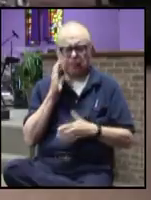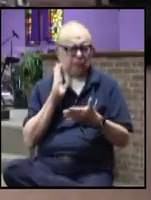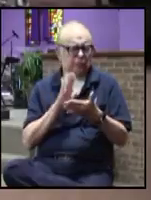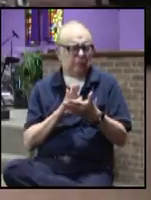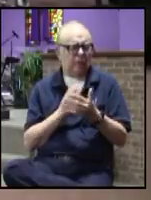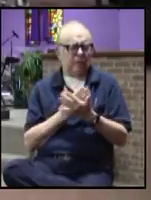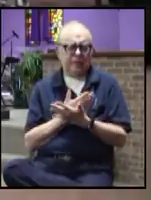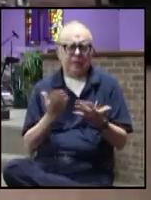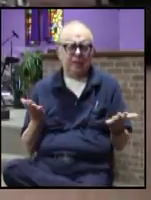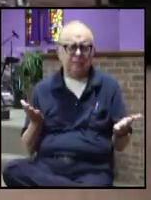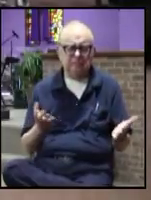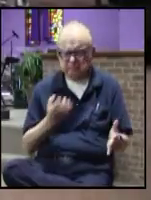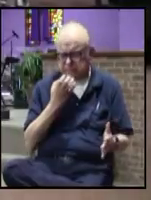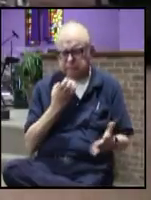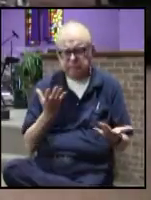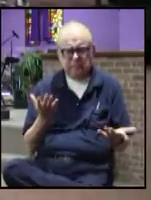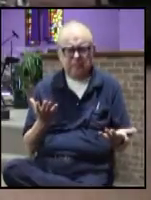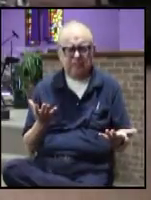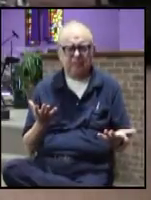thing,